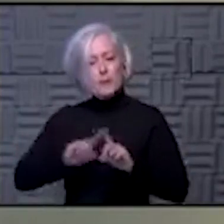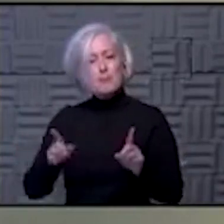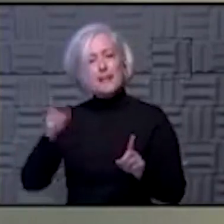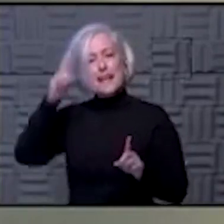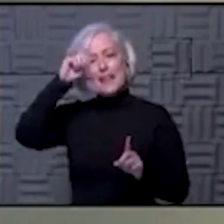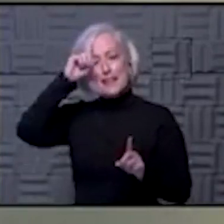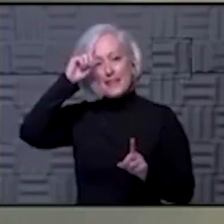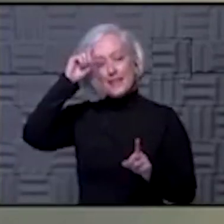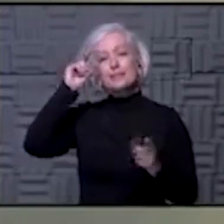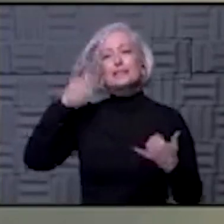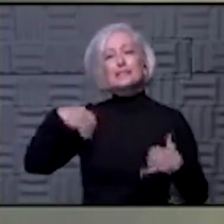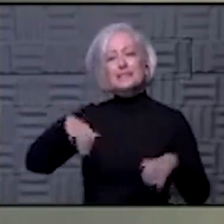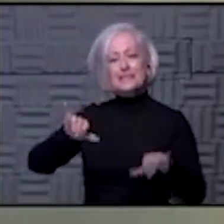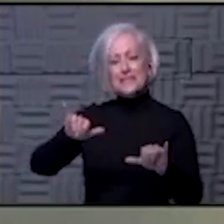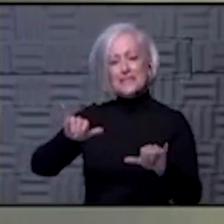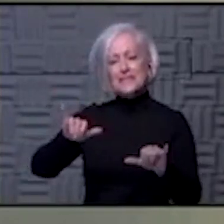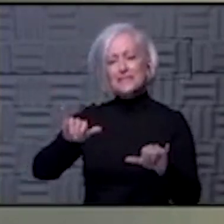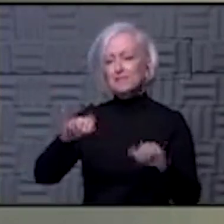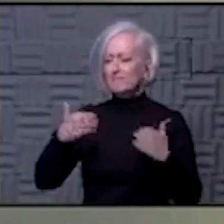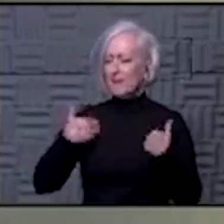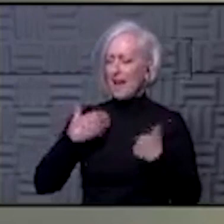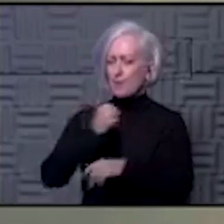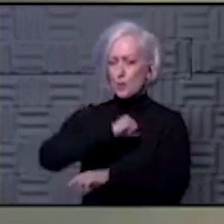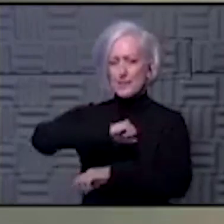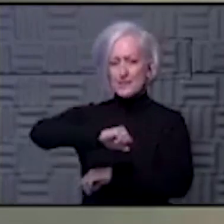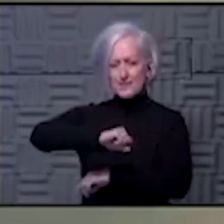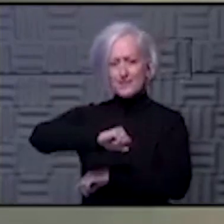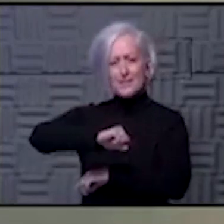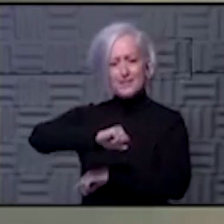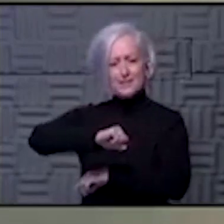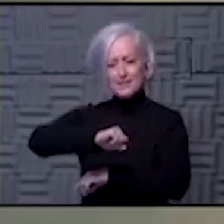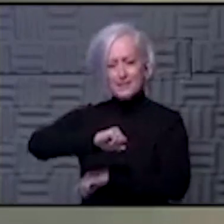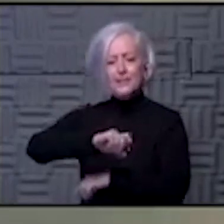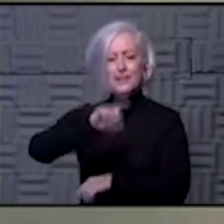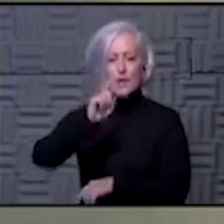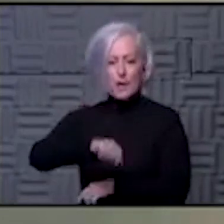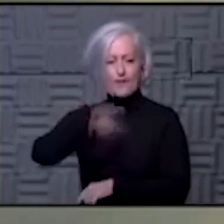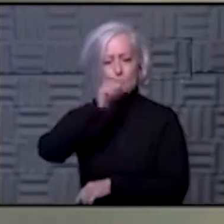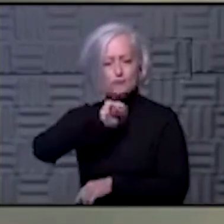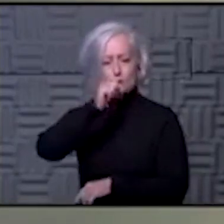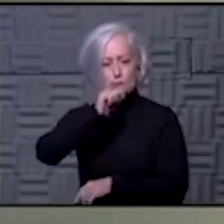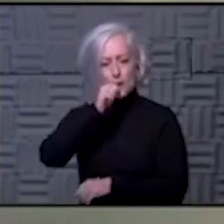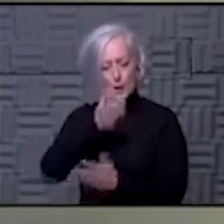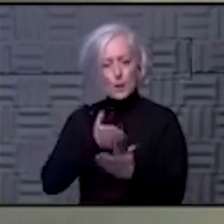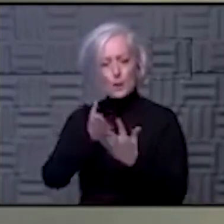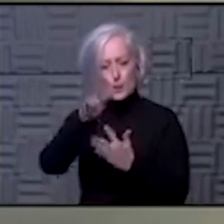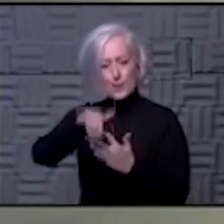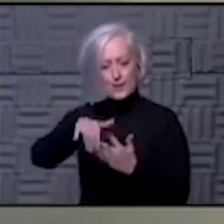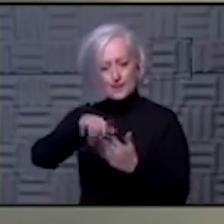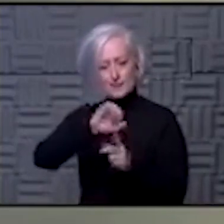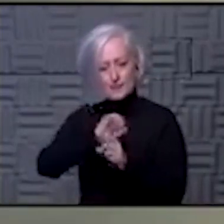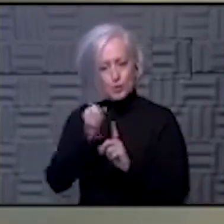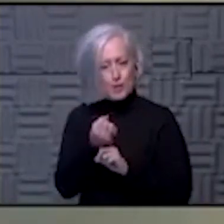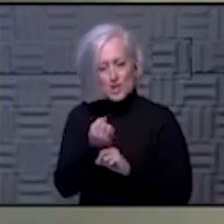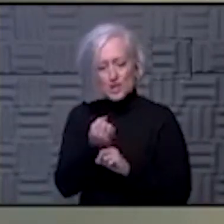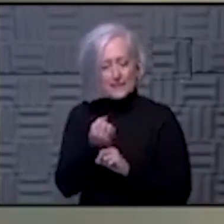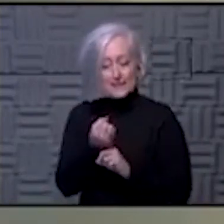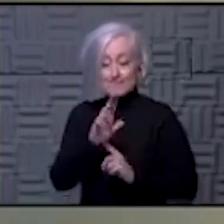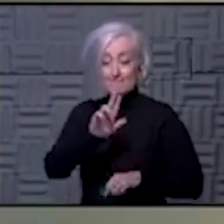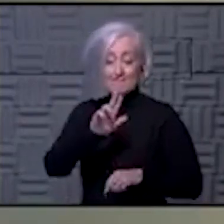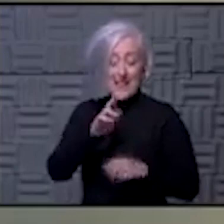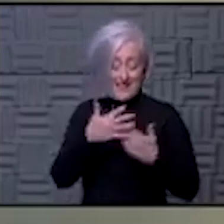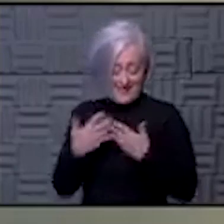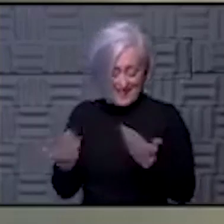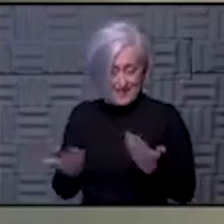still this resistance to the fact that we have to suffer this. And as a nation, we're not used to suffering,